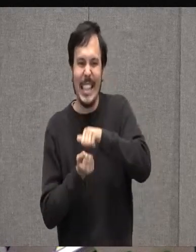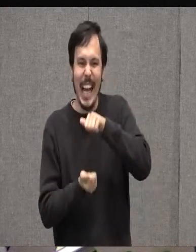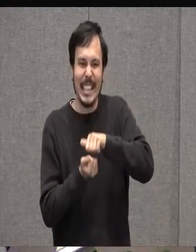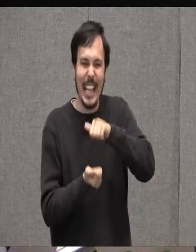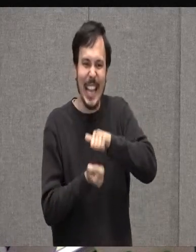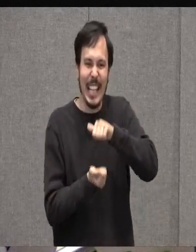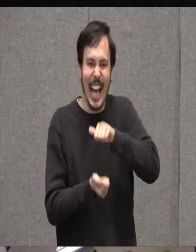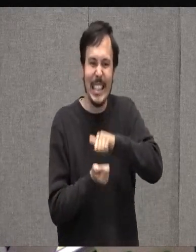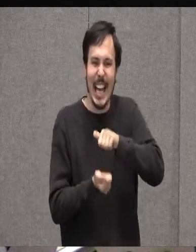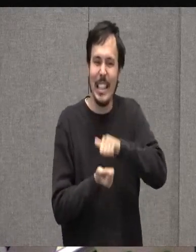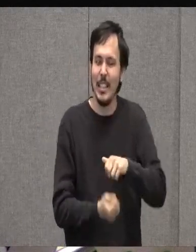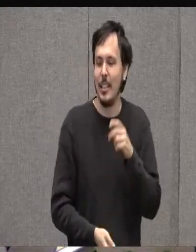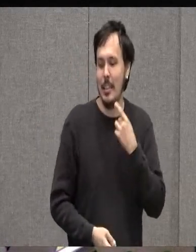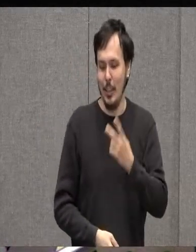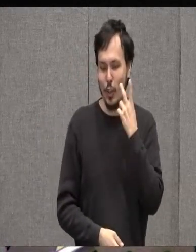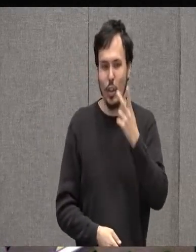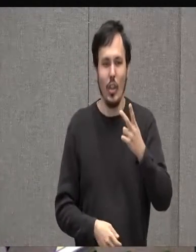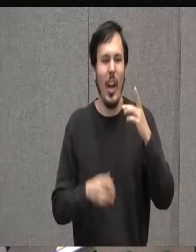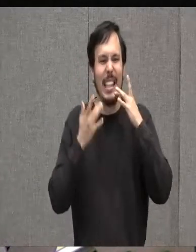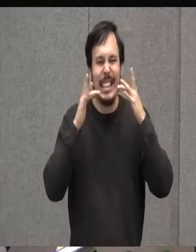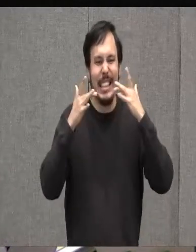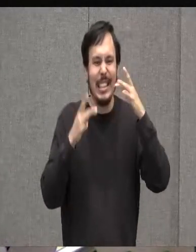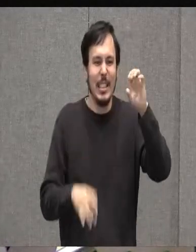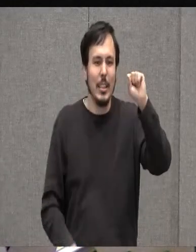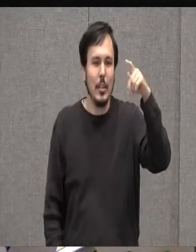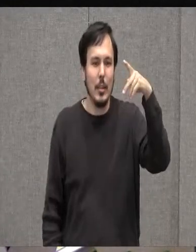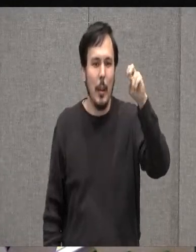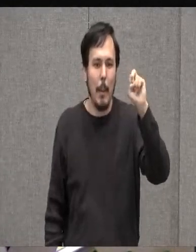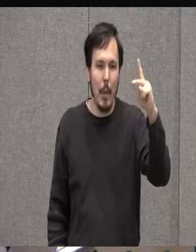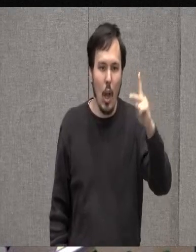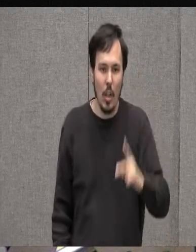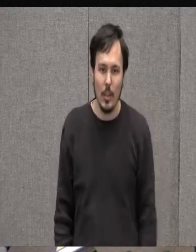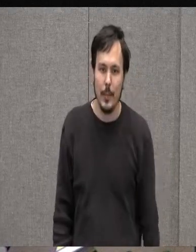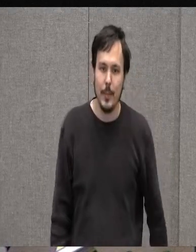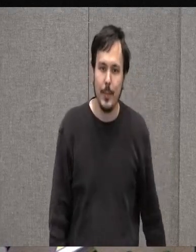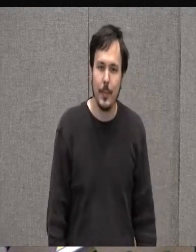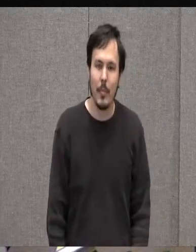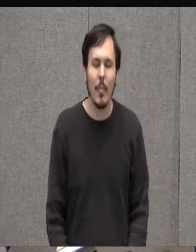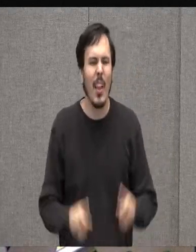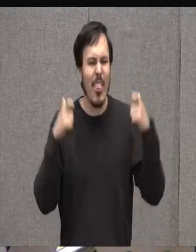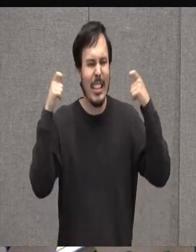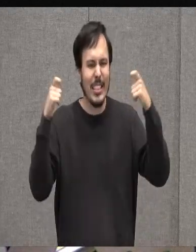down the beanstalk as fast as he could. He showed the coin to his mother, and he ran off to the dentist.